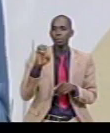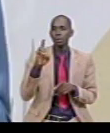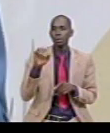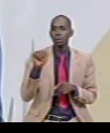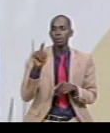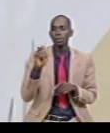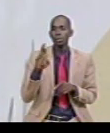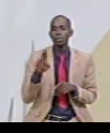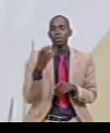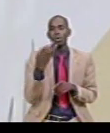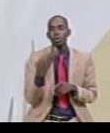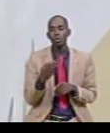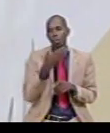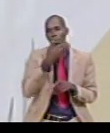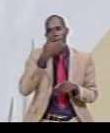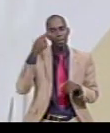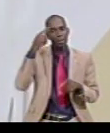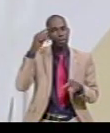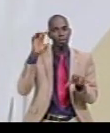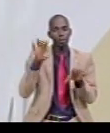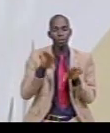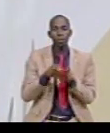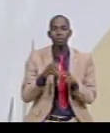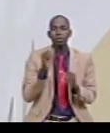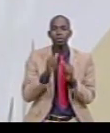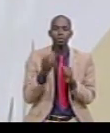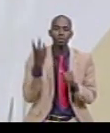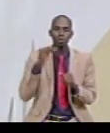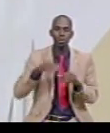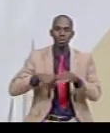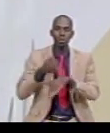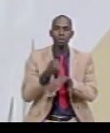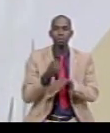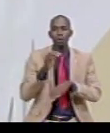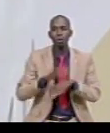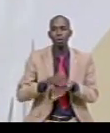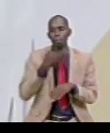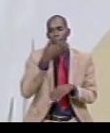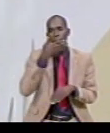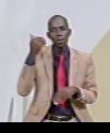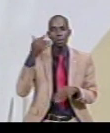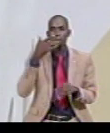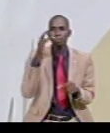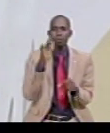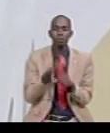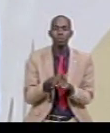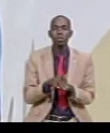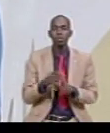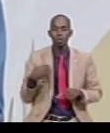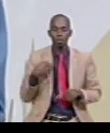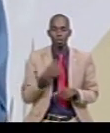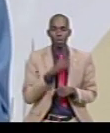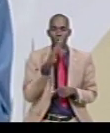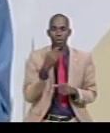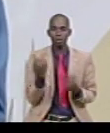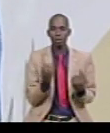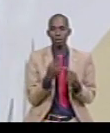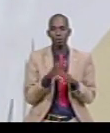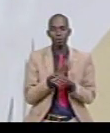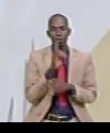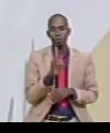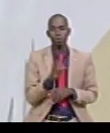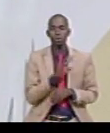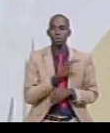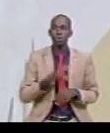covenant, which was established upon better promises. We are the guilty one. Christ came in.